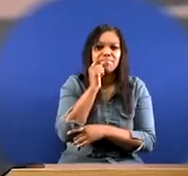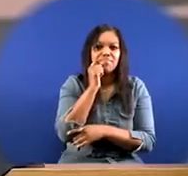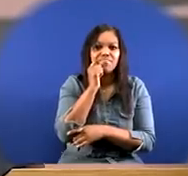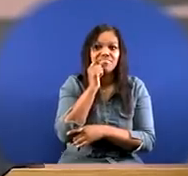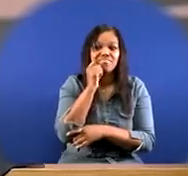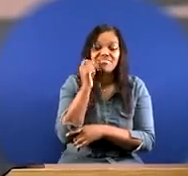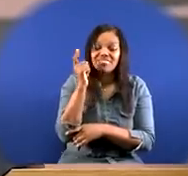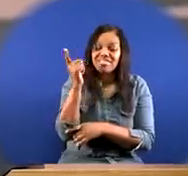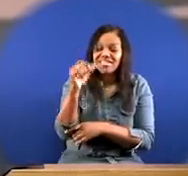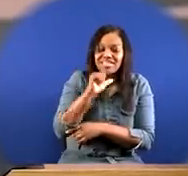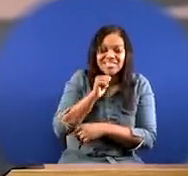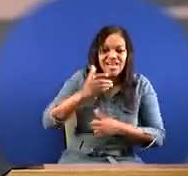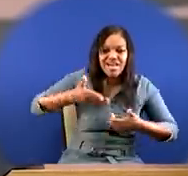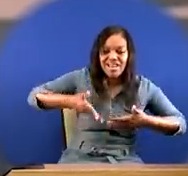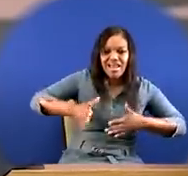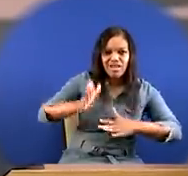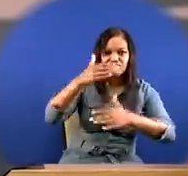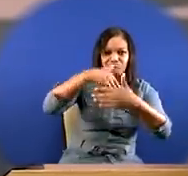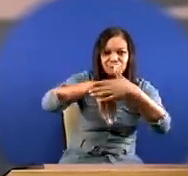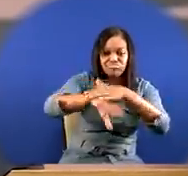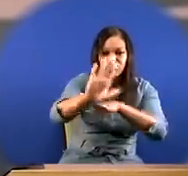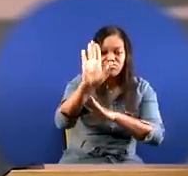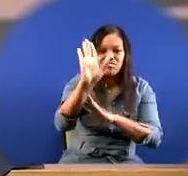he is not even allowed in the courtroom,